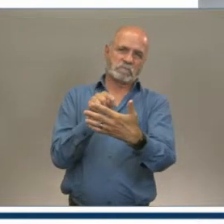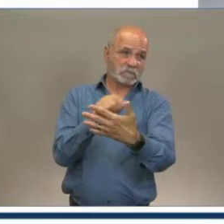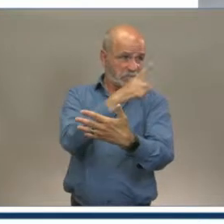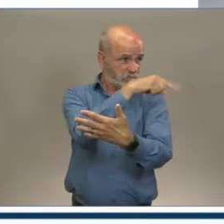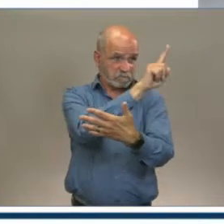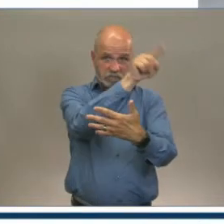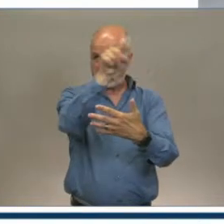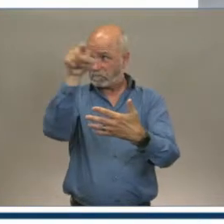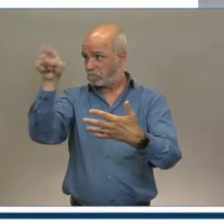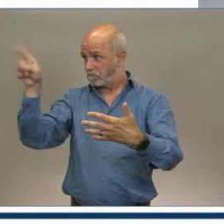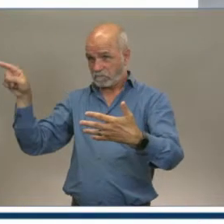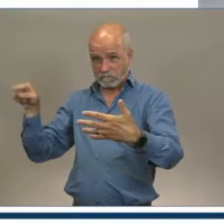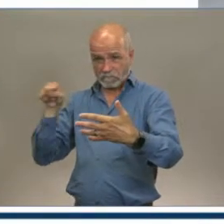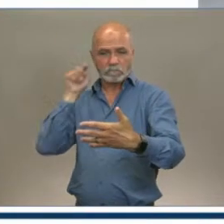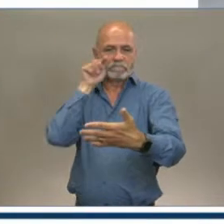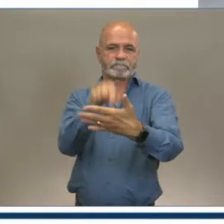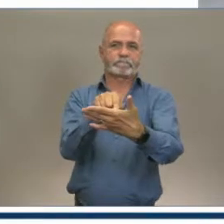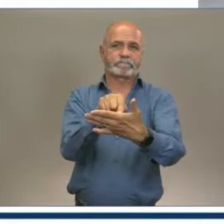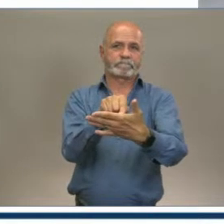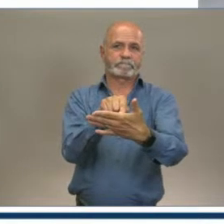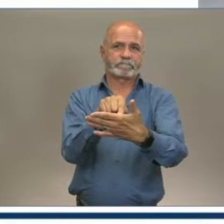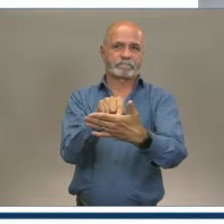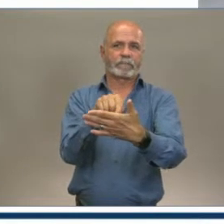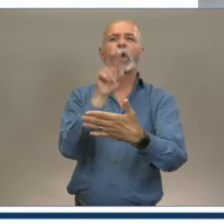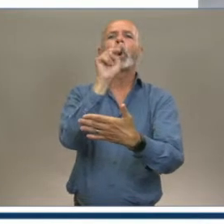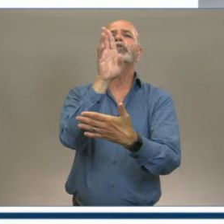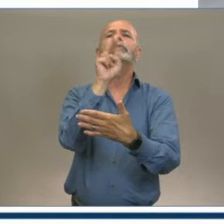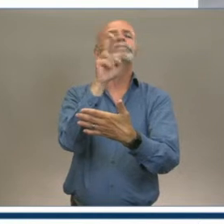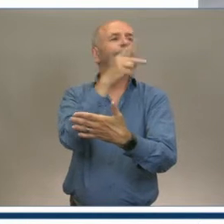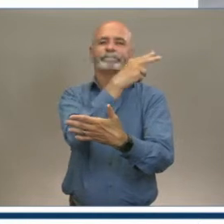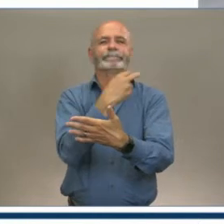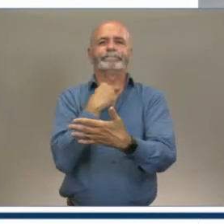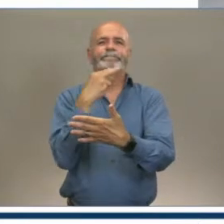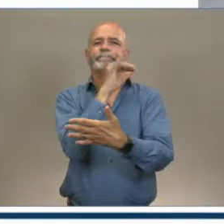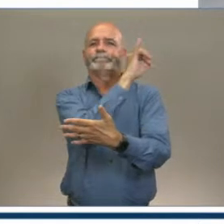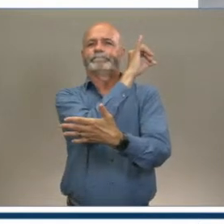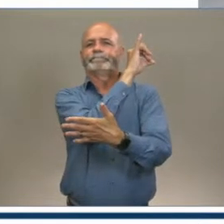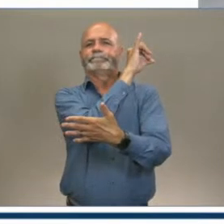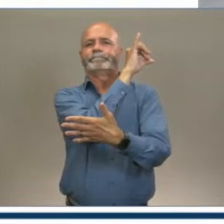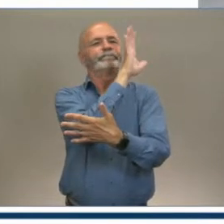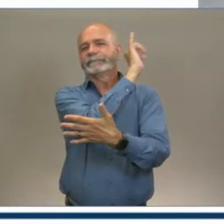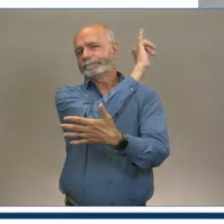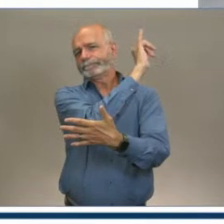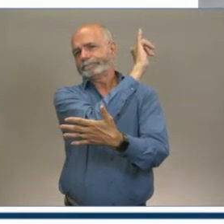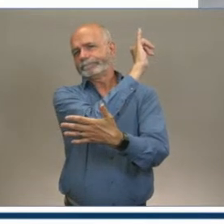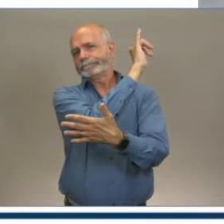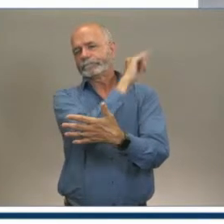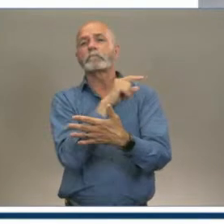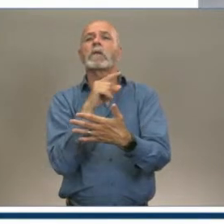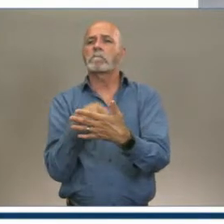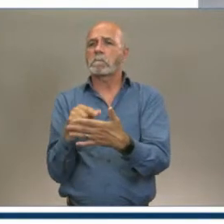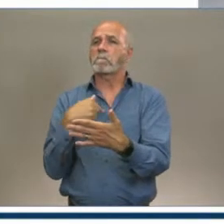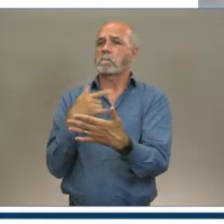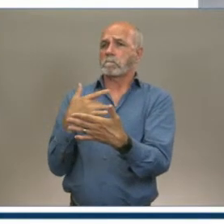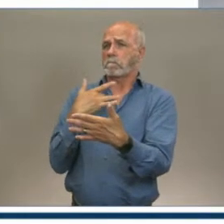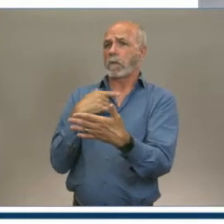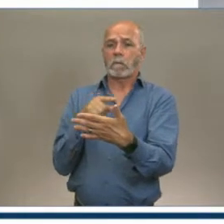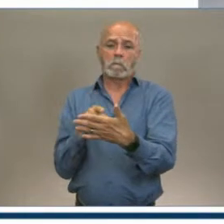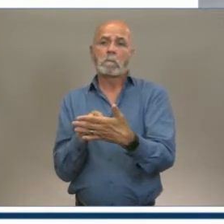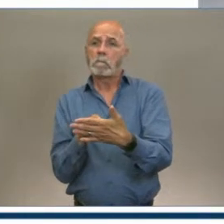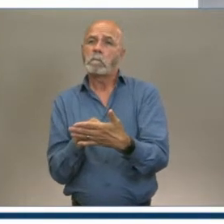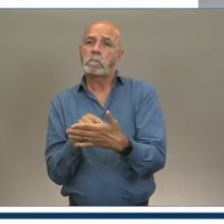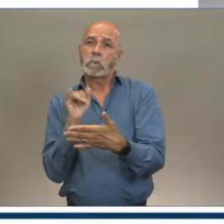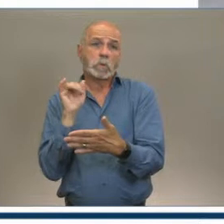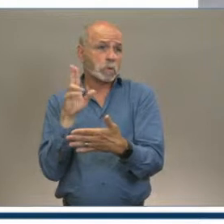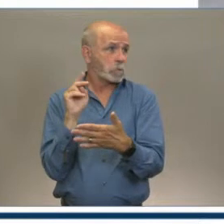date, but New Brunswick is sticking to a plan that they've set out. And we may still all end up on the 23rd if